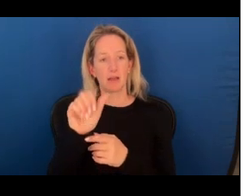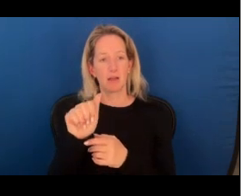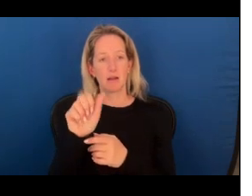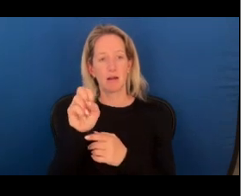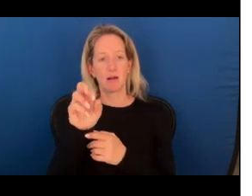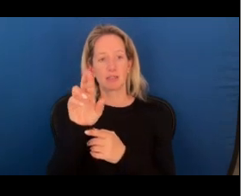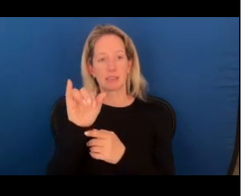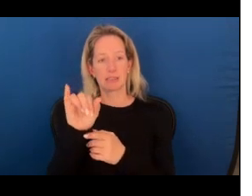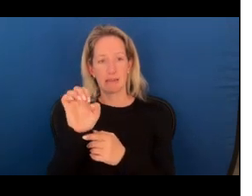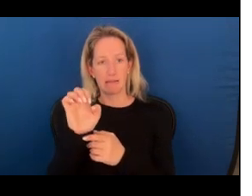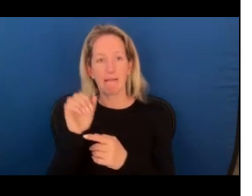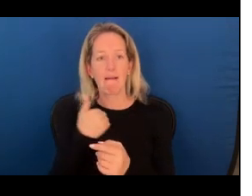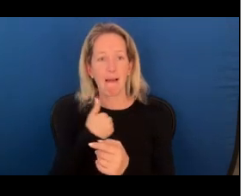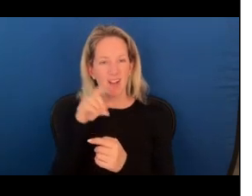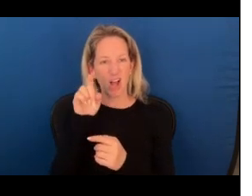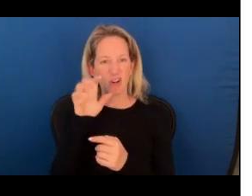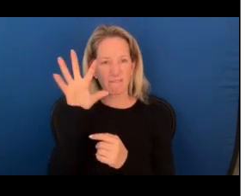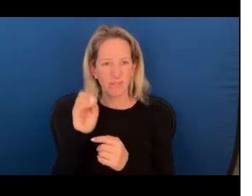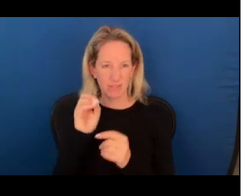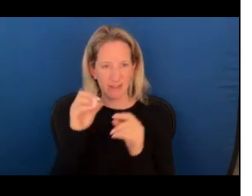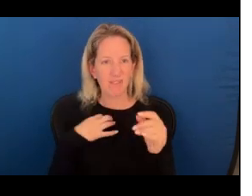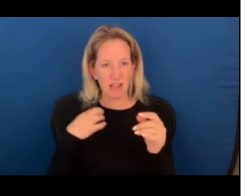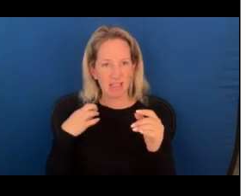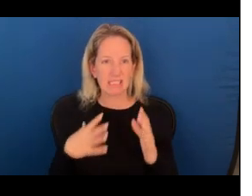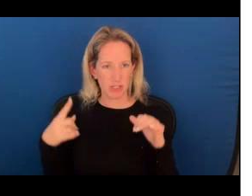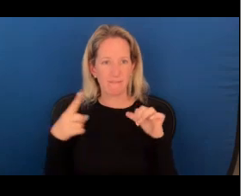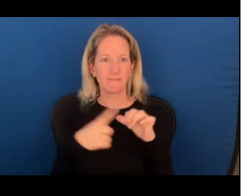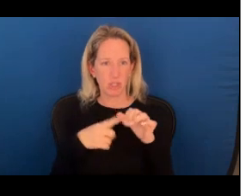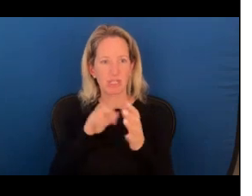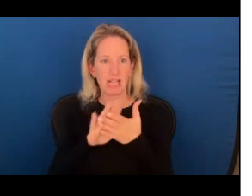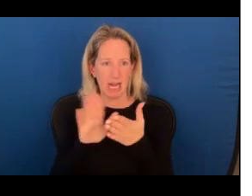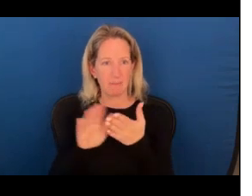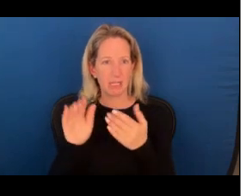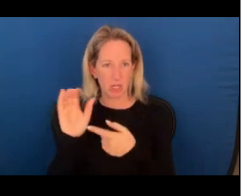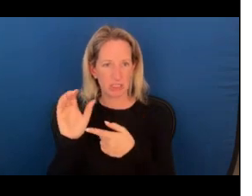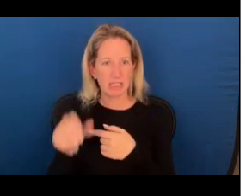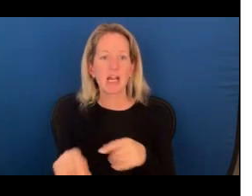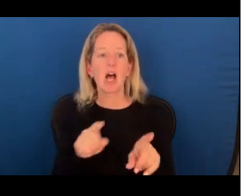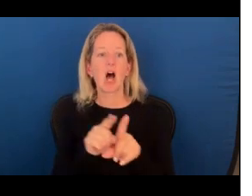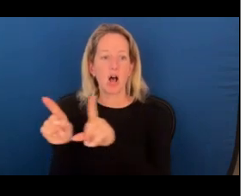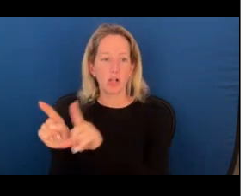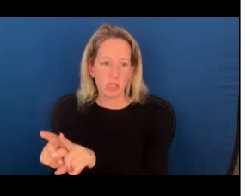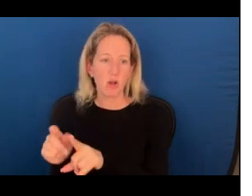150 volunteers, and we also did seining so that the volunteers could